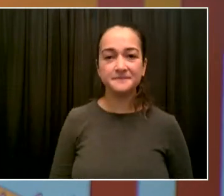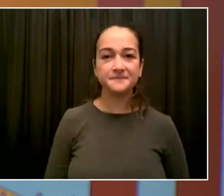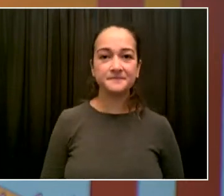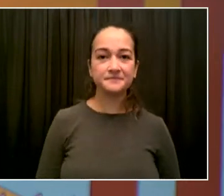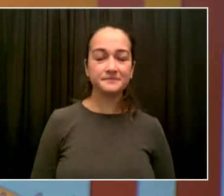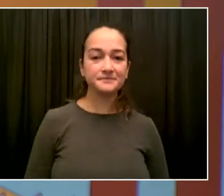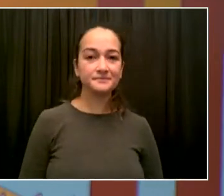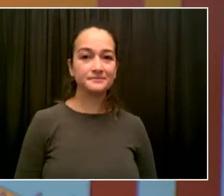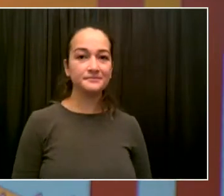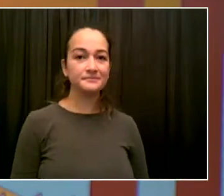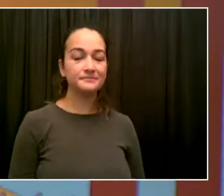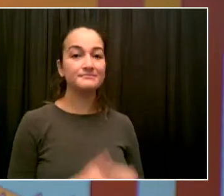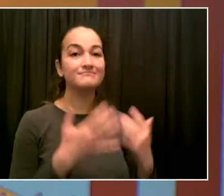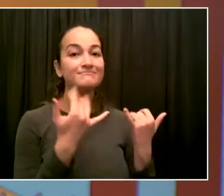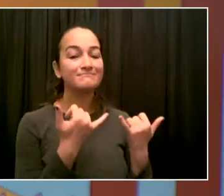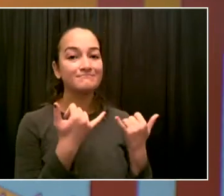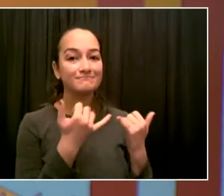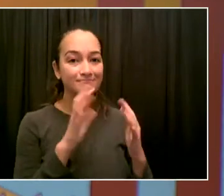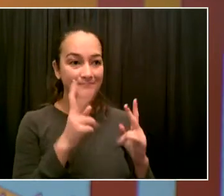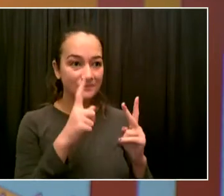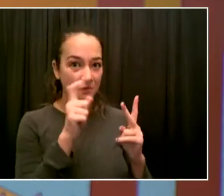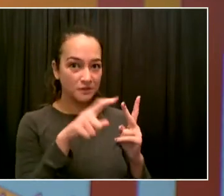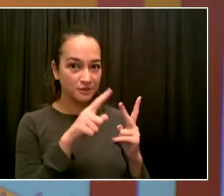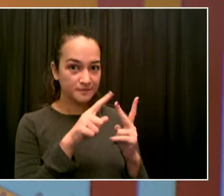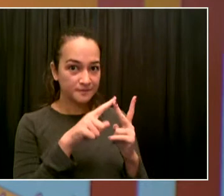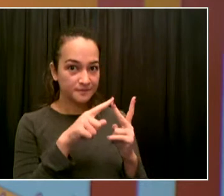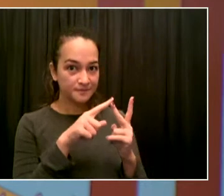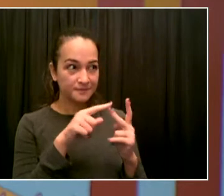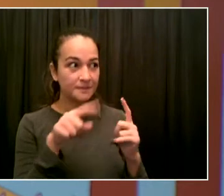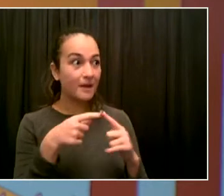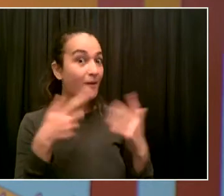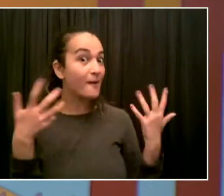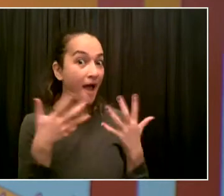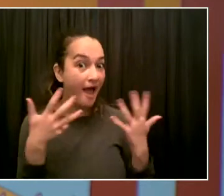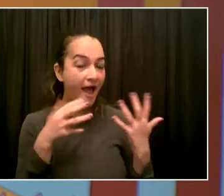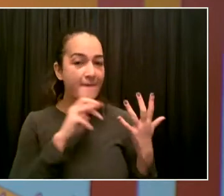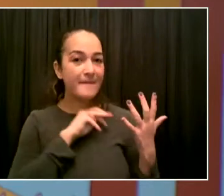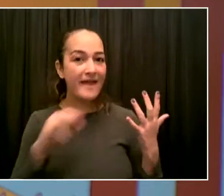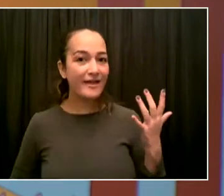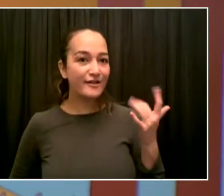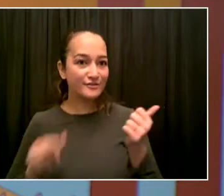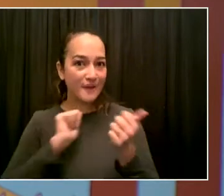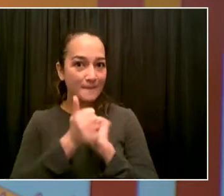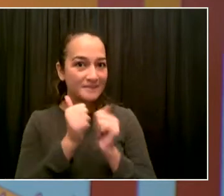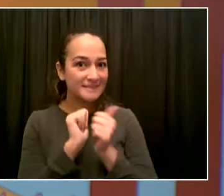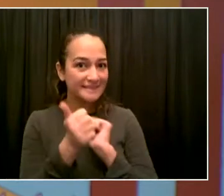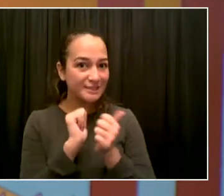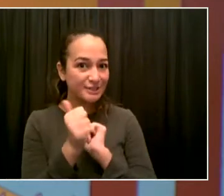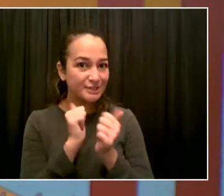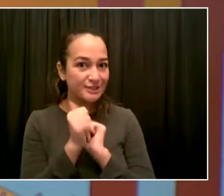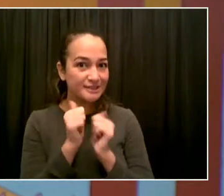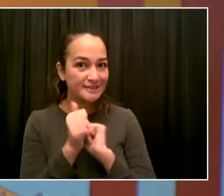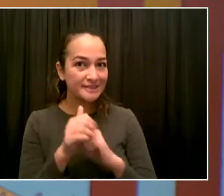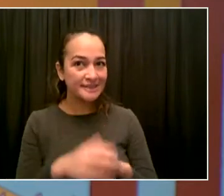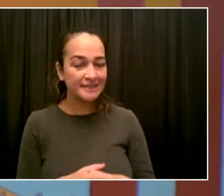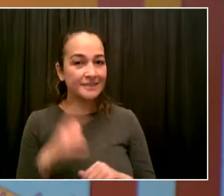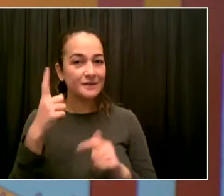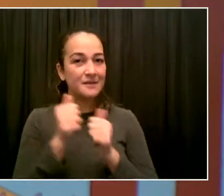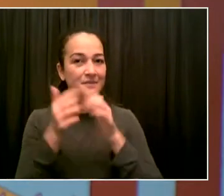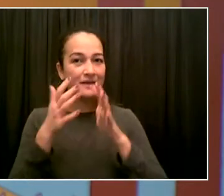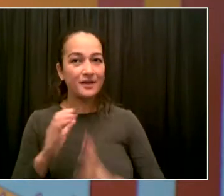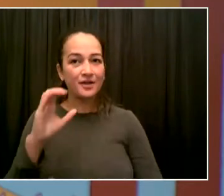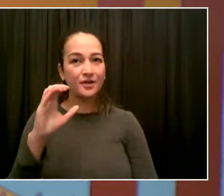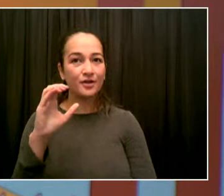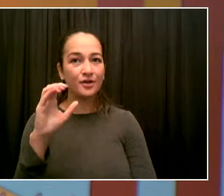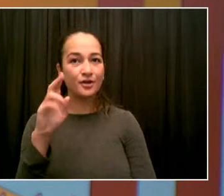receiving less attention than Joe Lota or Nicole Malliotakis. I'm curious, you know, if you think that's true and whether